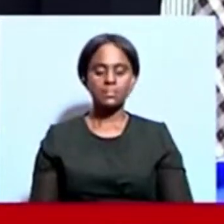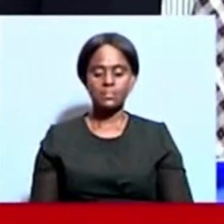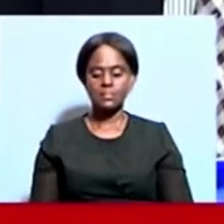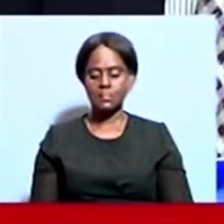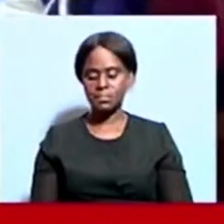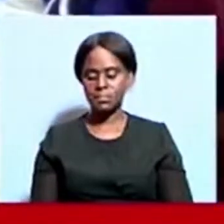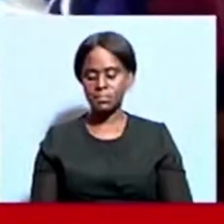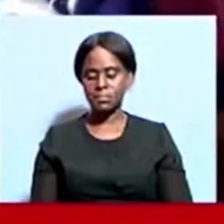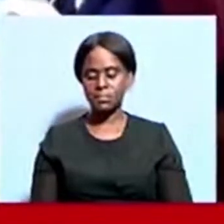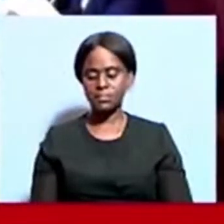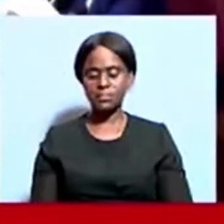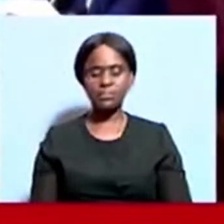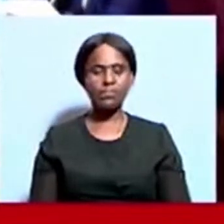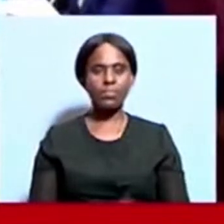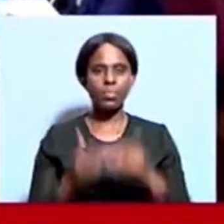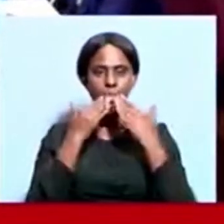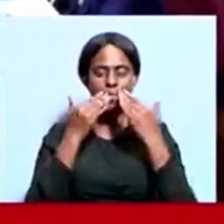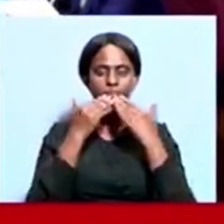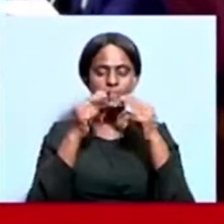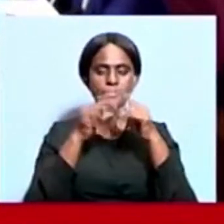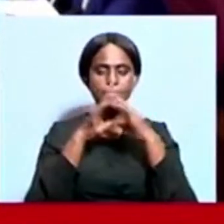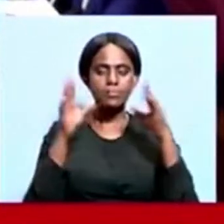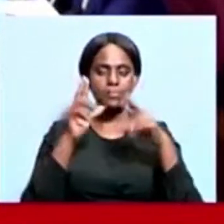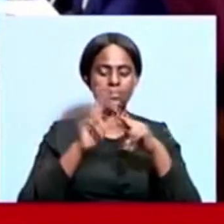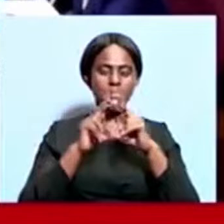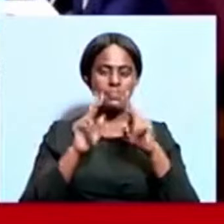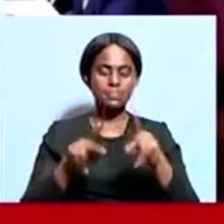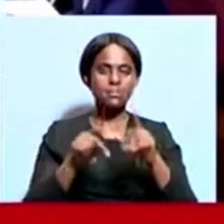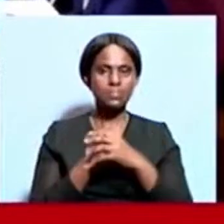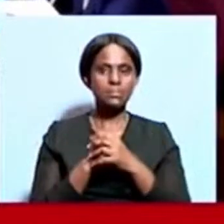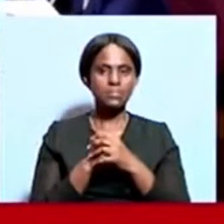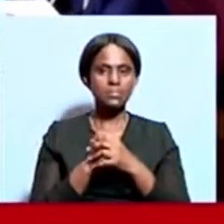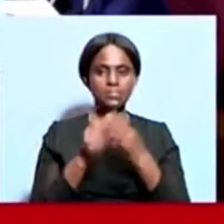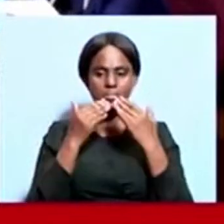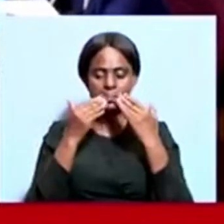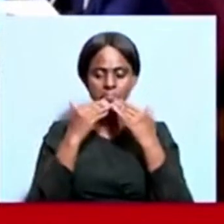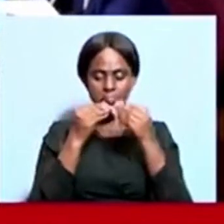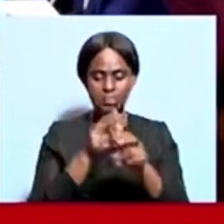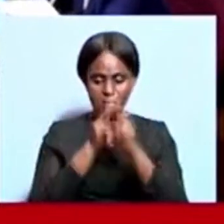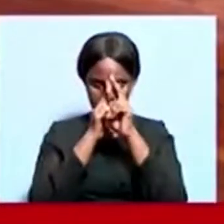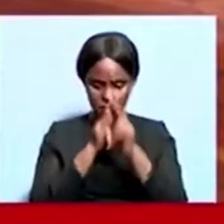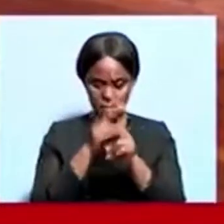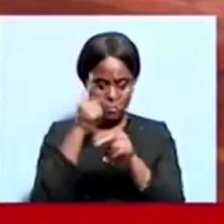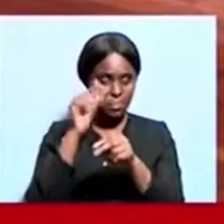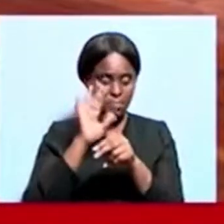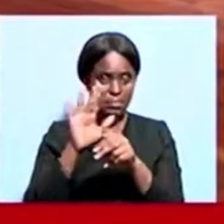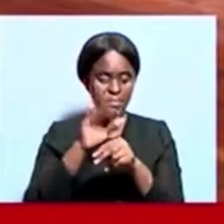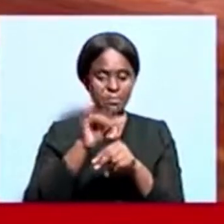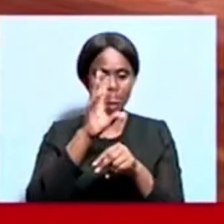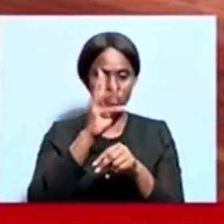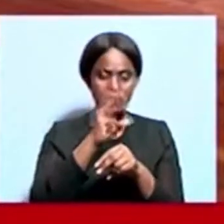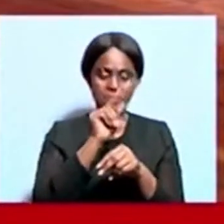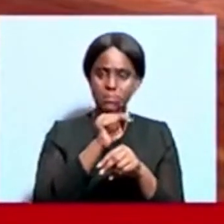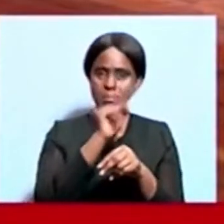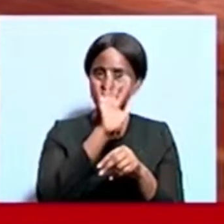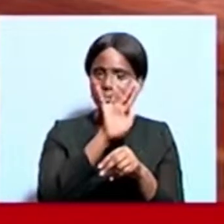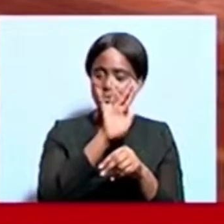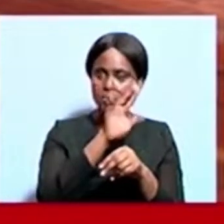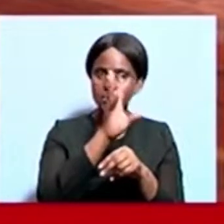Treasurer. Thank you a lot, Chair. Thank you, CS. Thank you a lot, Honorable, for the note. The